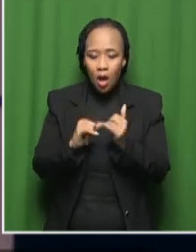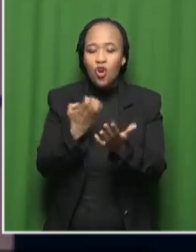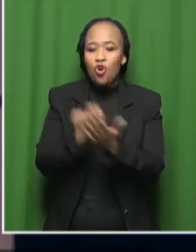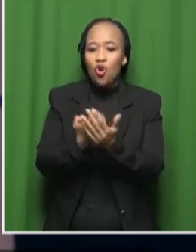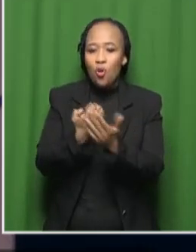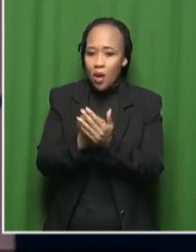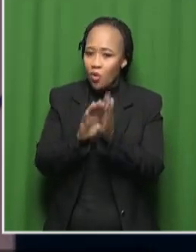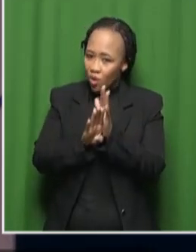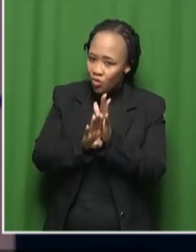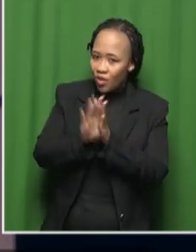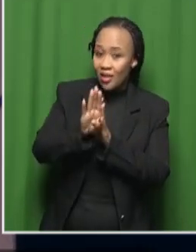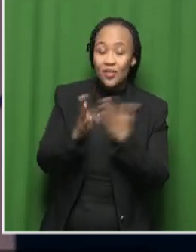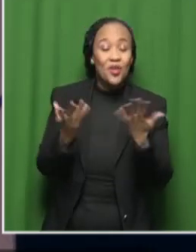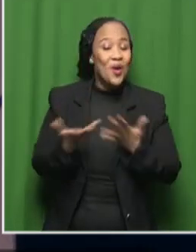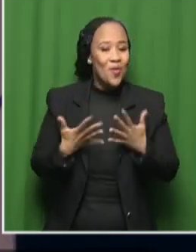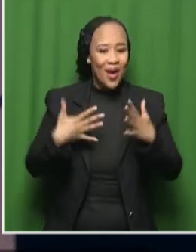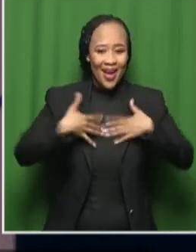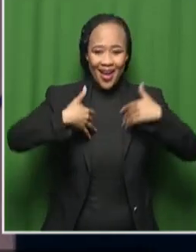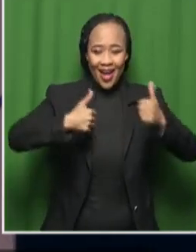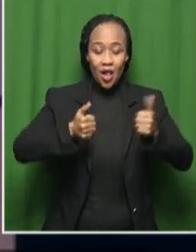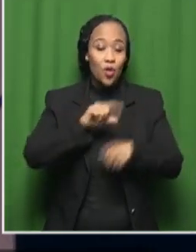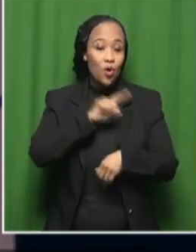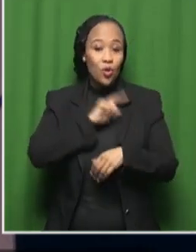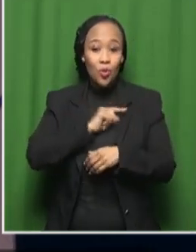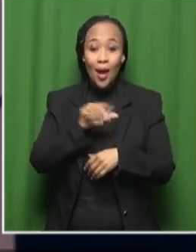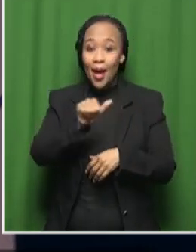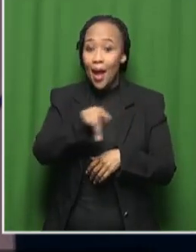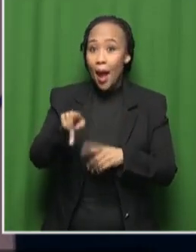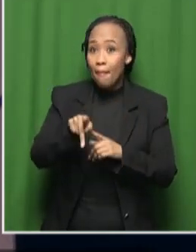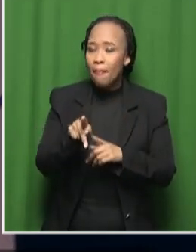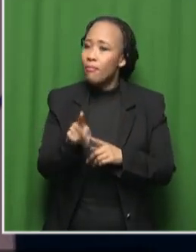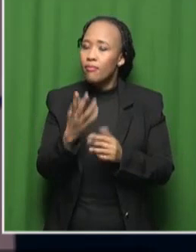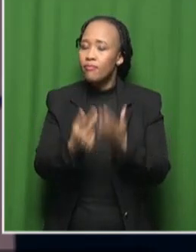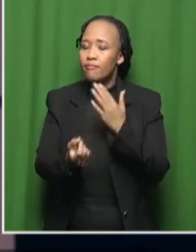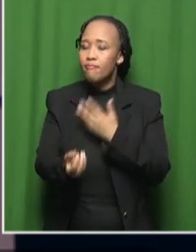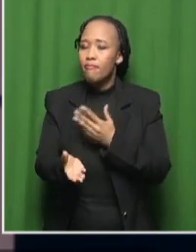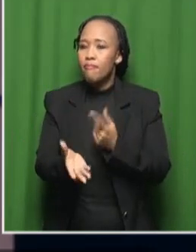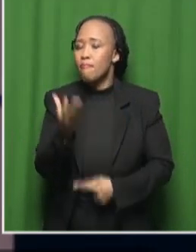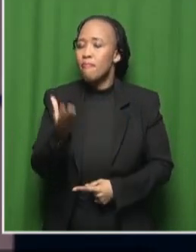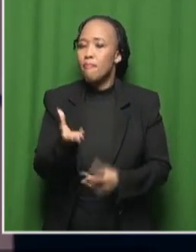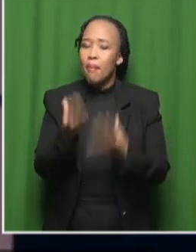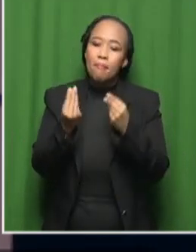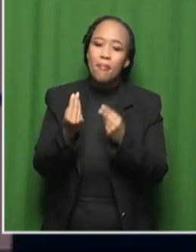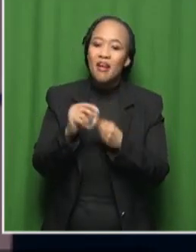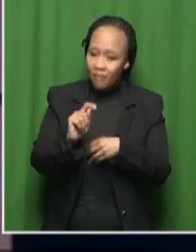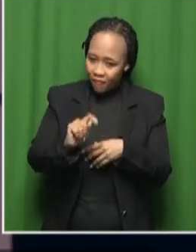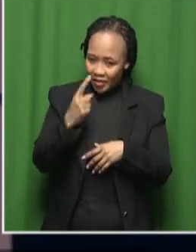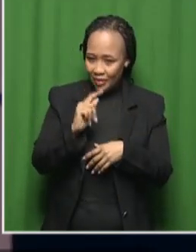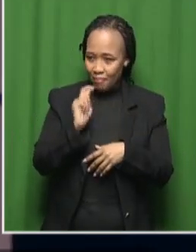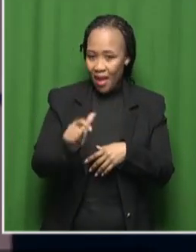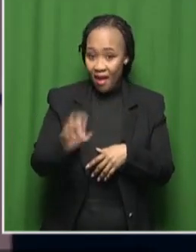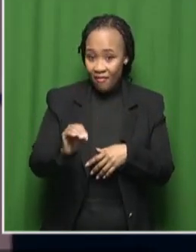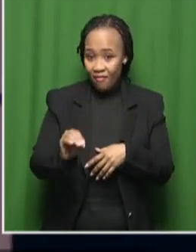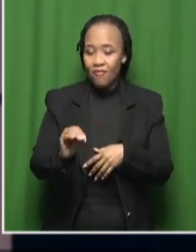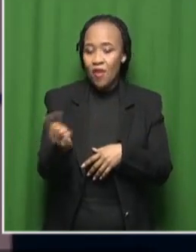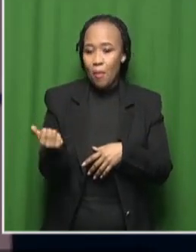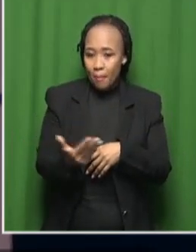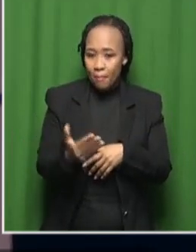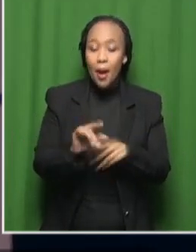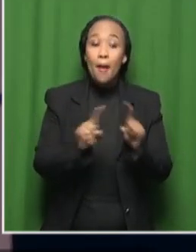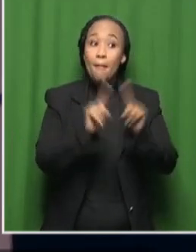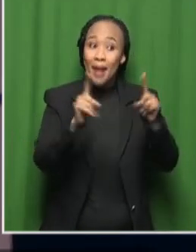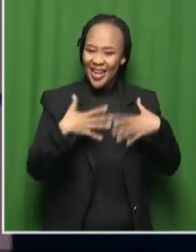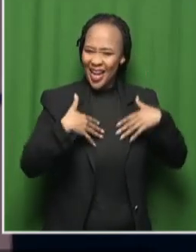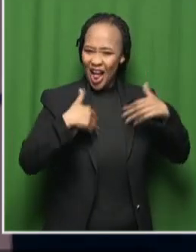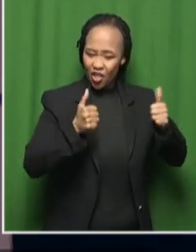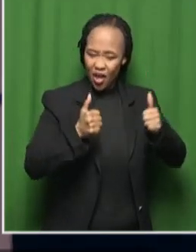in healthcare. Because most apps, when something comes out, it costs a lot, and then you're only catering for a specific market. Right. We wanted to say healthcare should be for